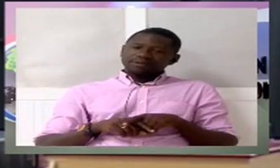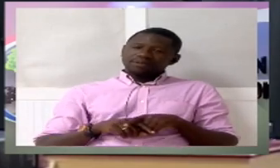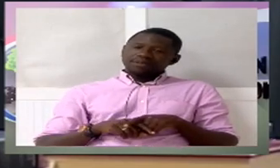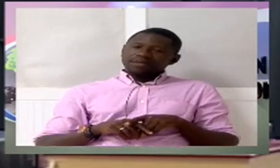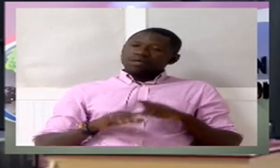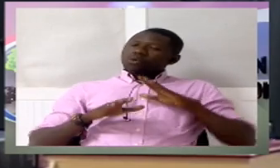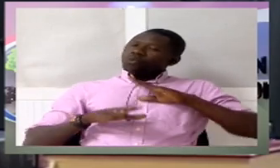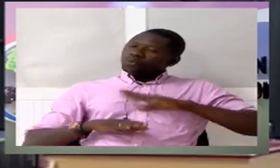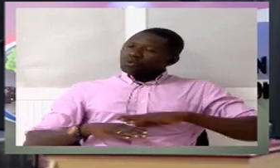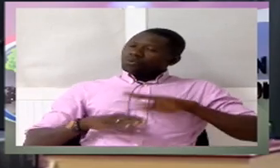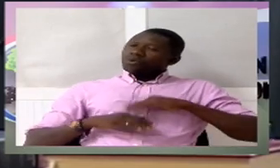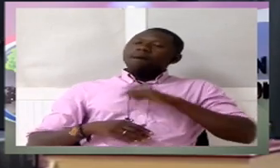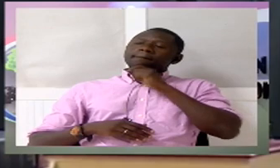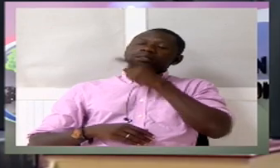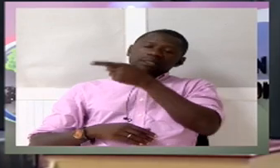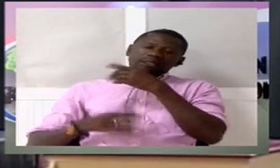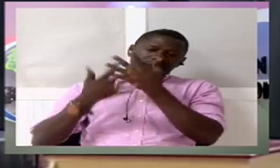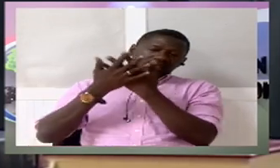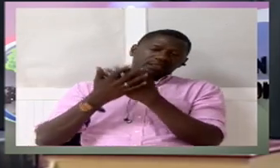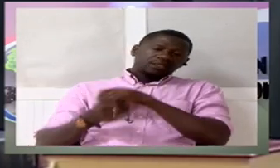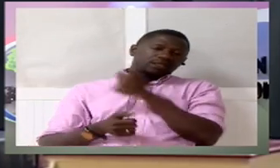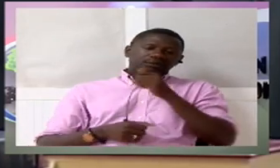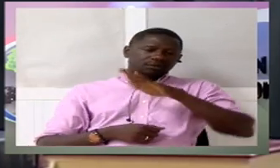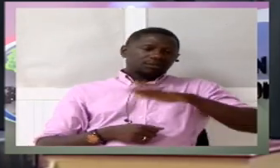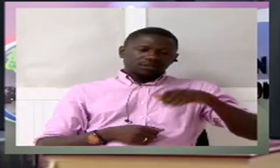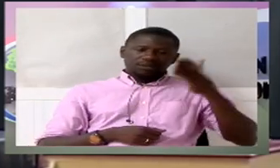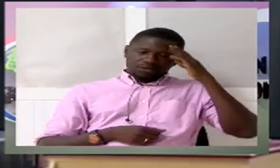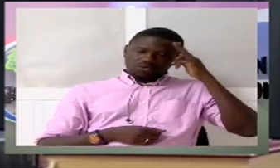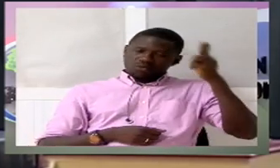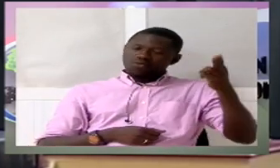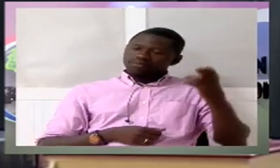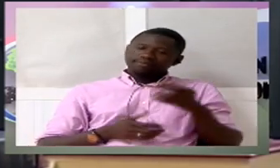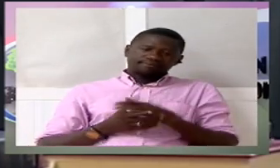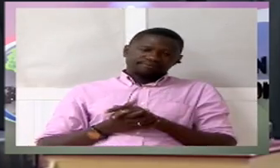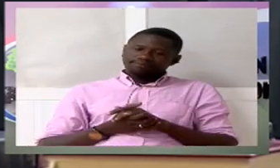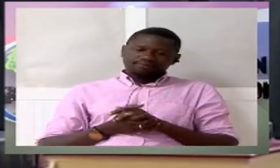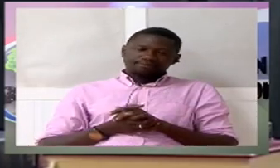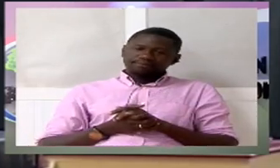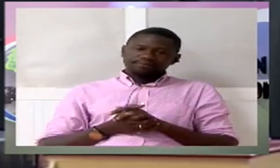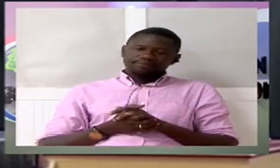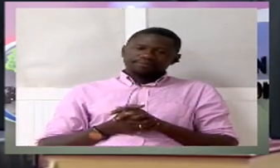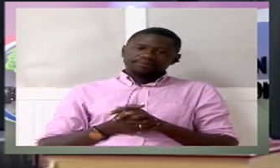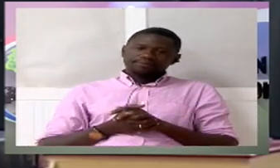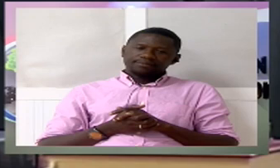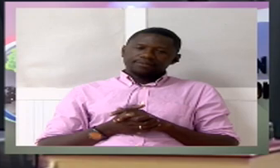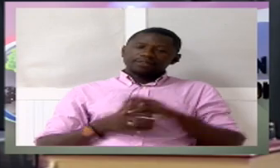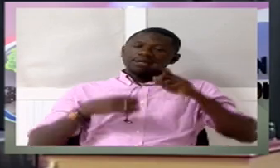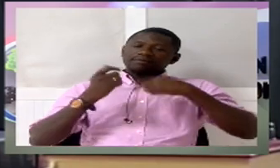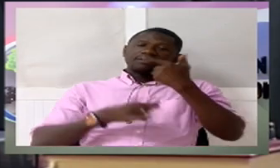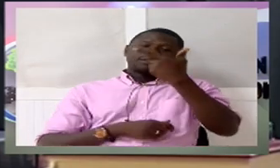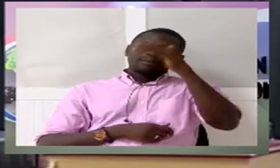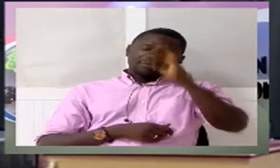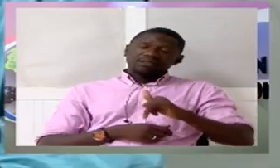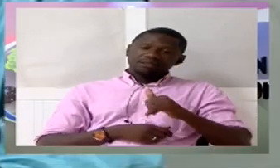prison. Ye hakilo fana lo mola membe kasoro. And the children at home. Ani dinno fana membe suokono. After 7 years, 6 months